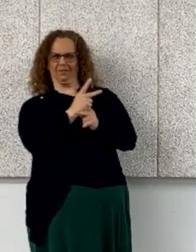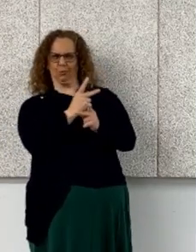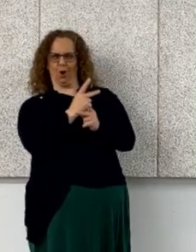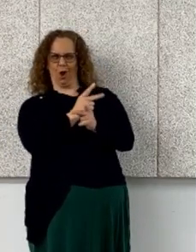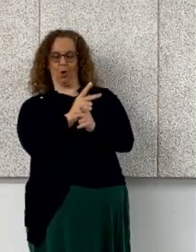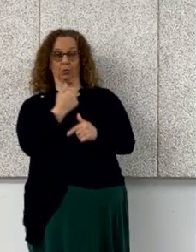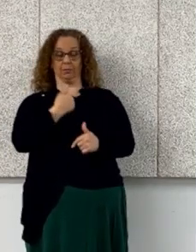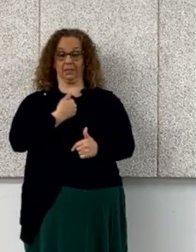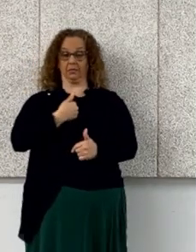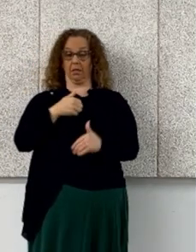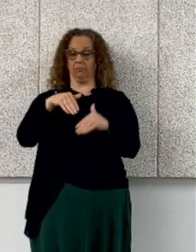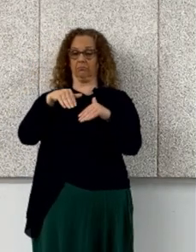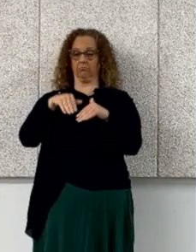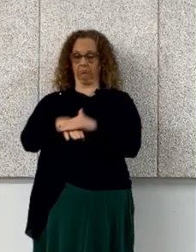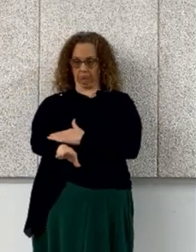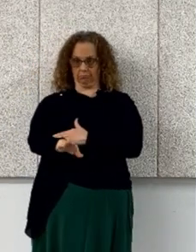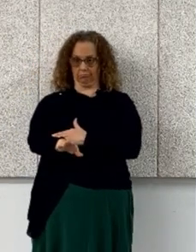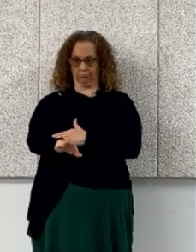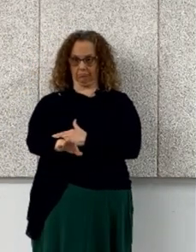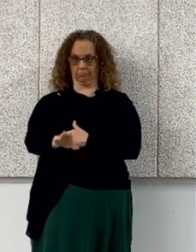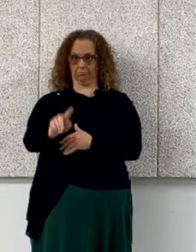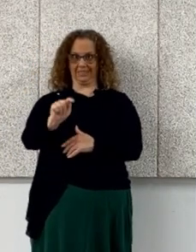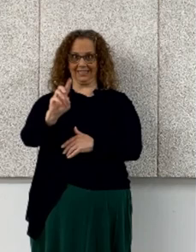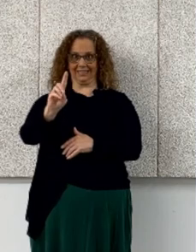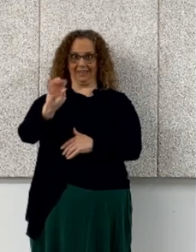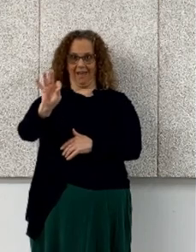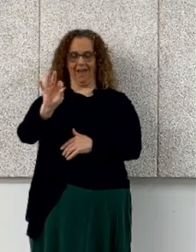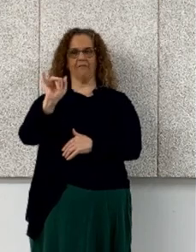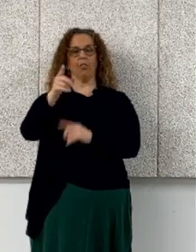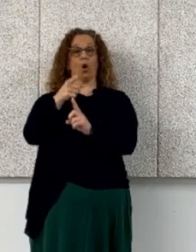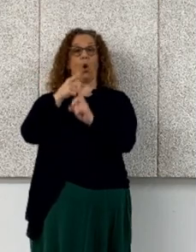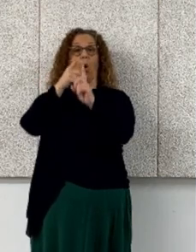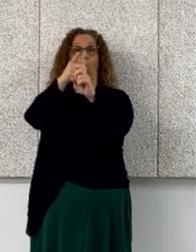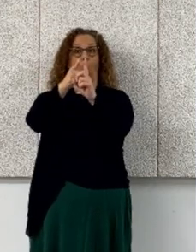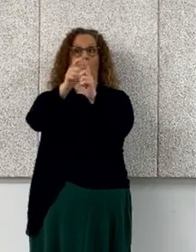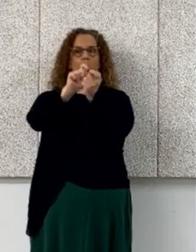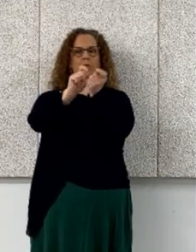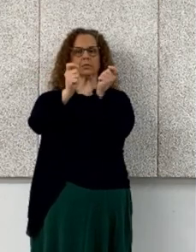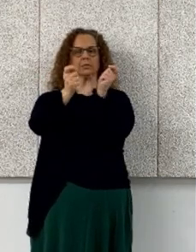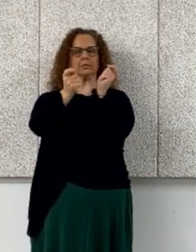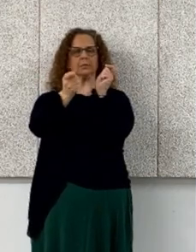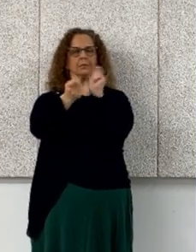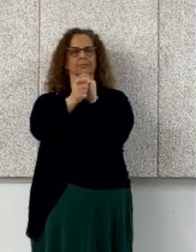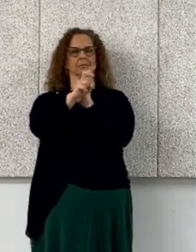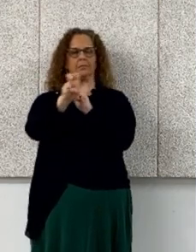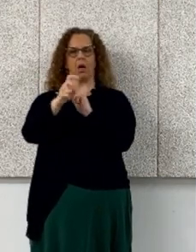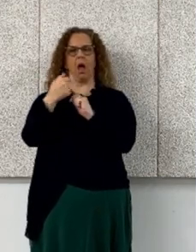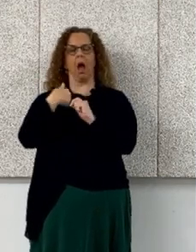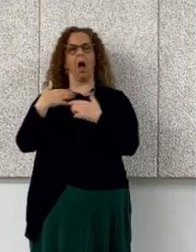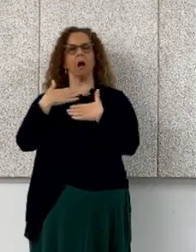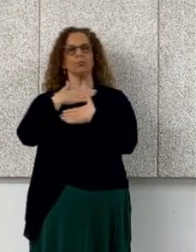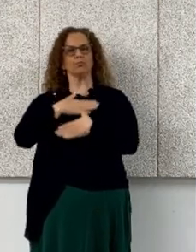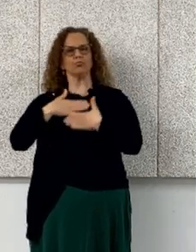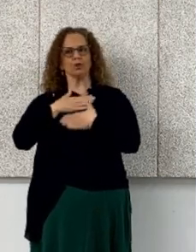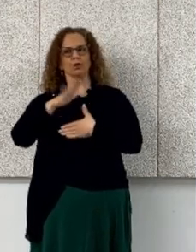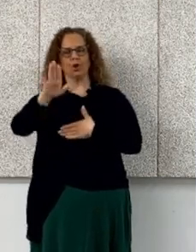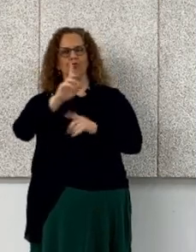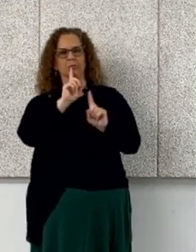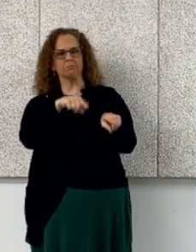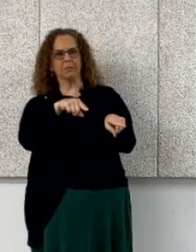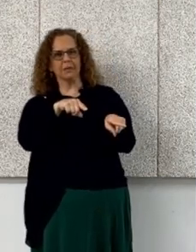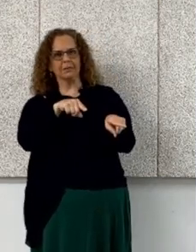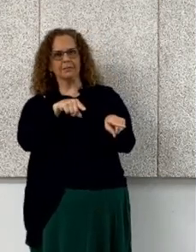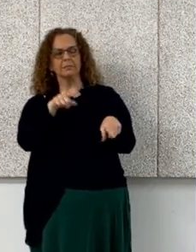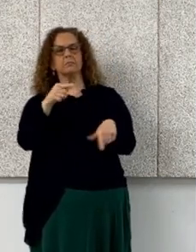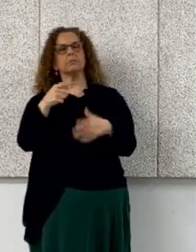an institution where the goal was transformation, I actually deeply appreciated that. It showed a